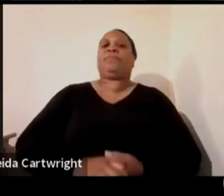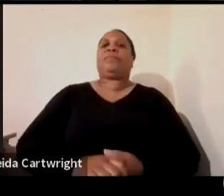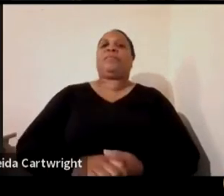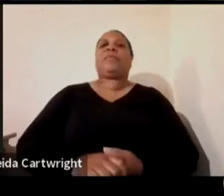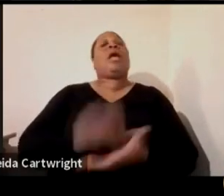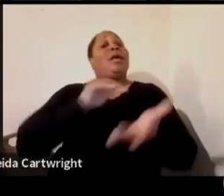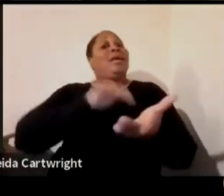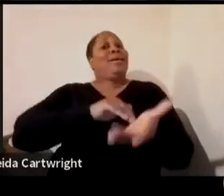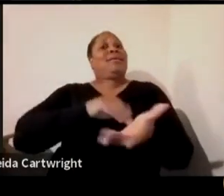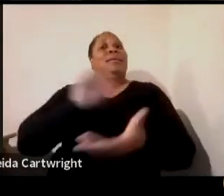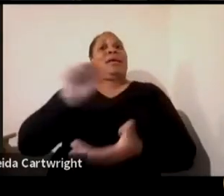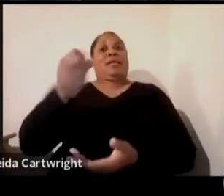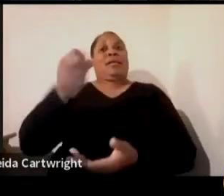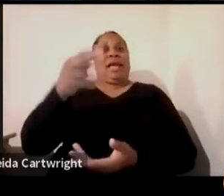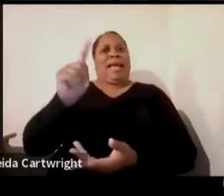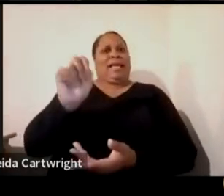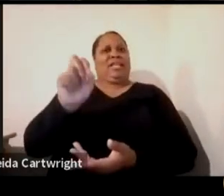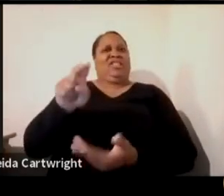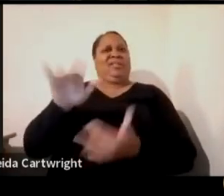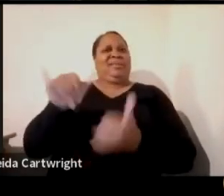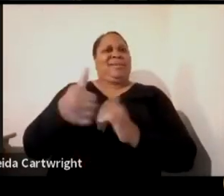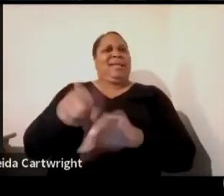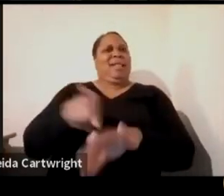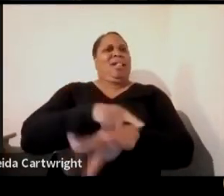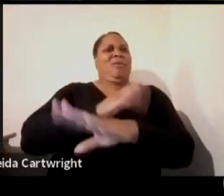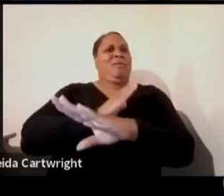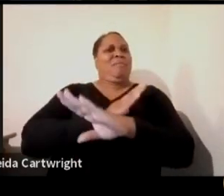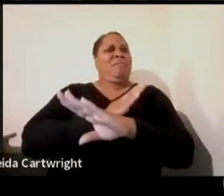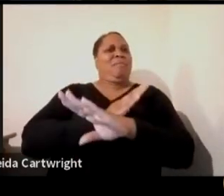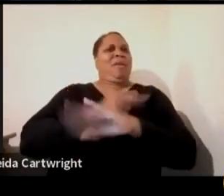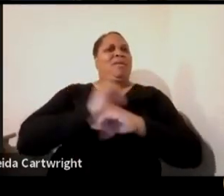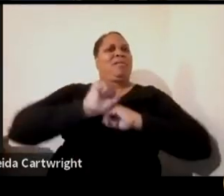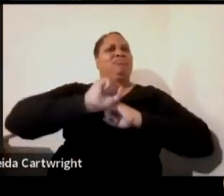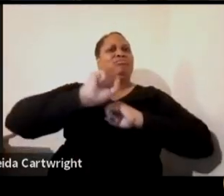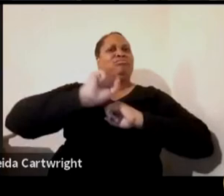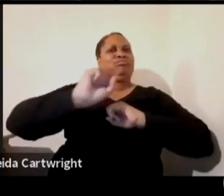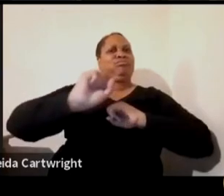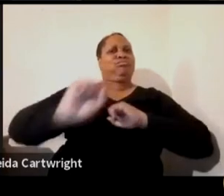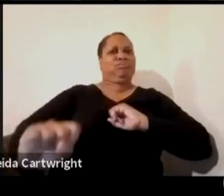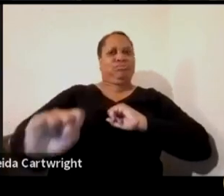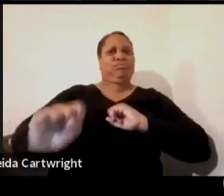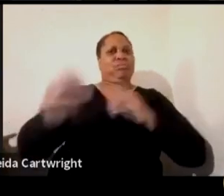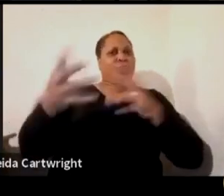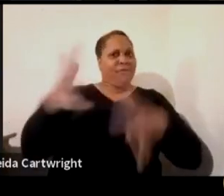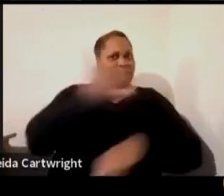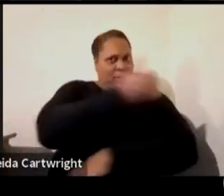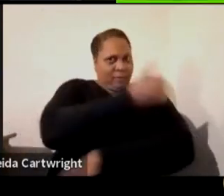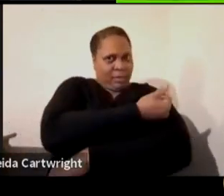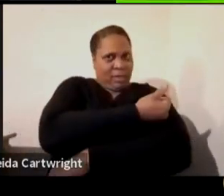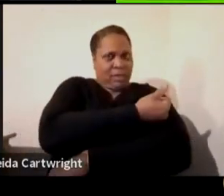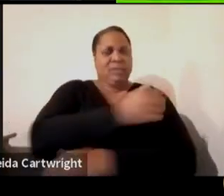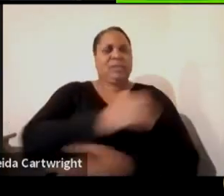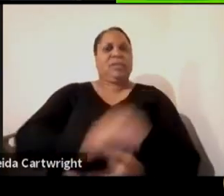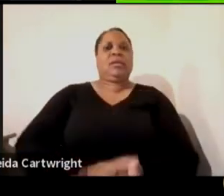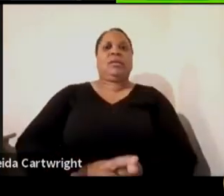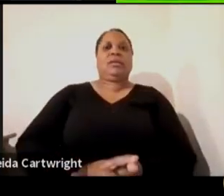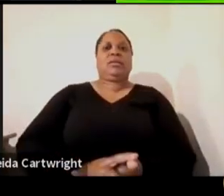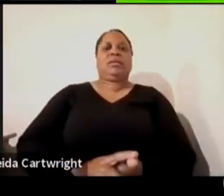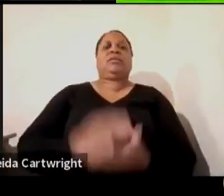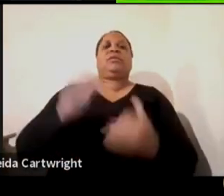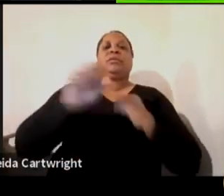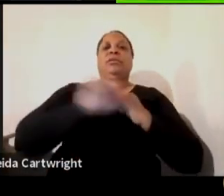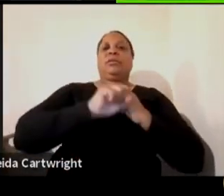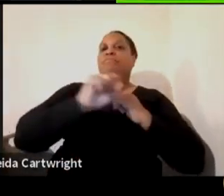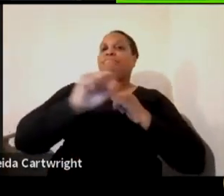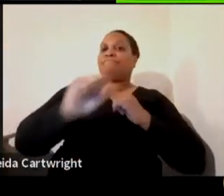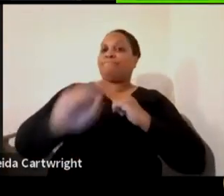how long does the protection from the virus last after receiving the vaccine? Yeah, protection from the